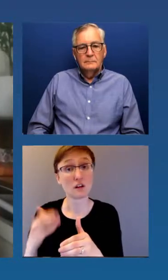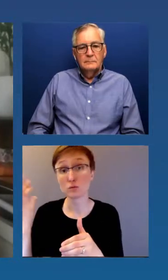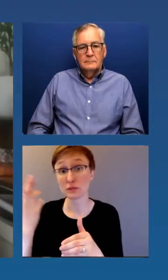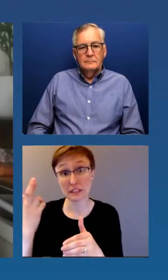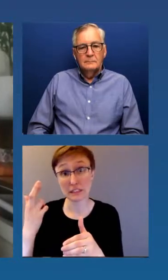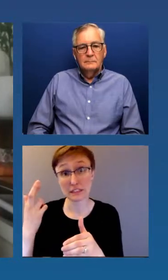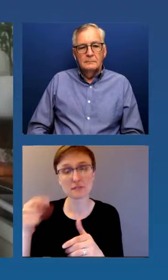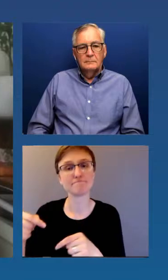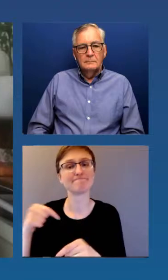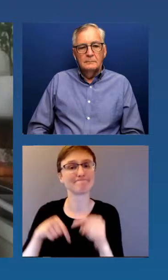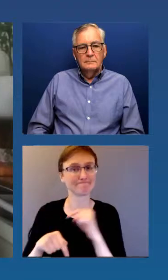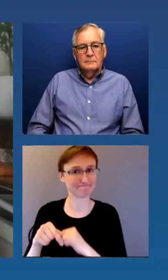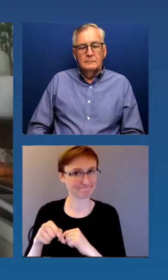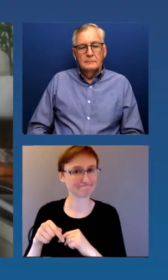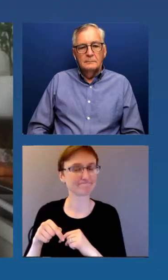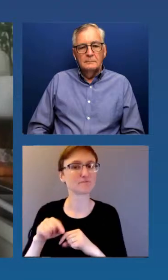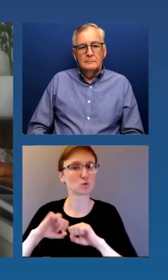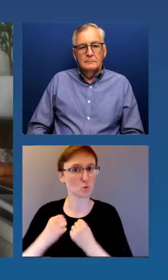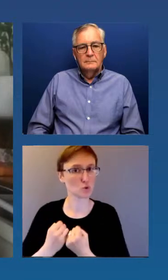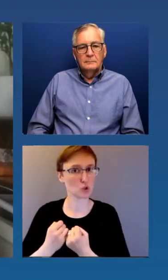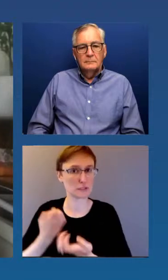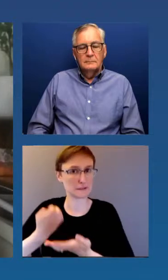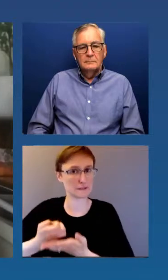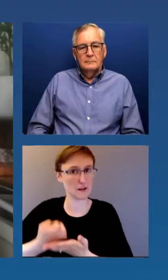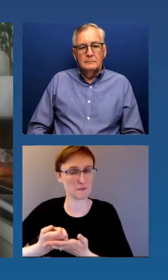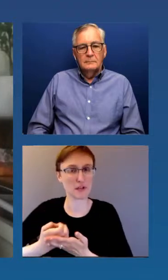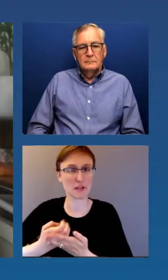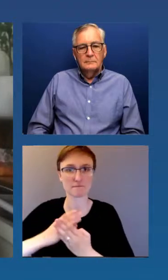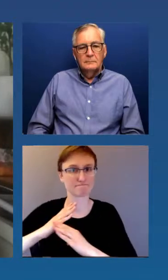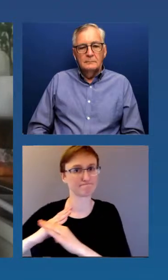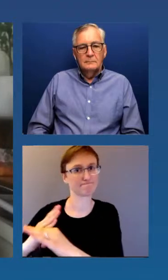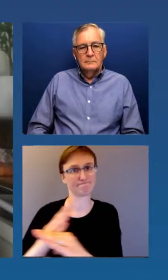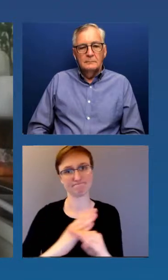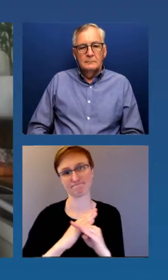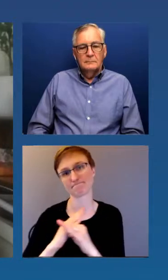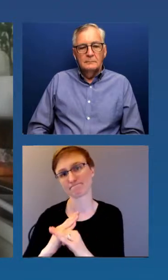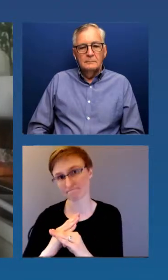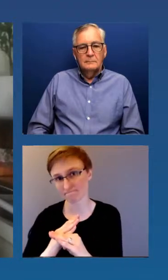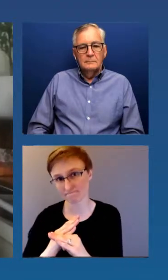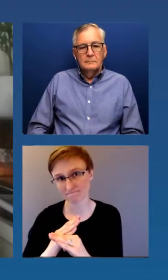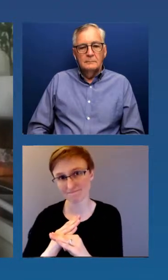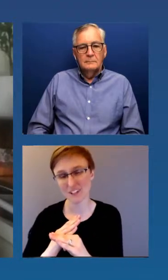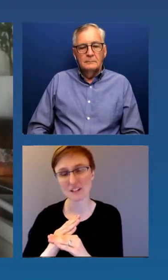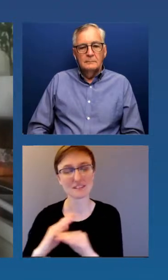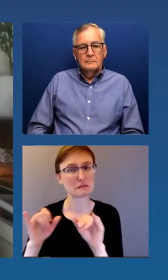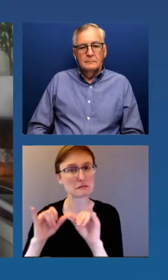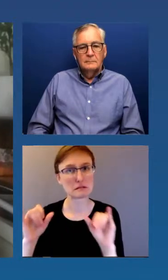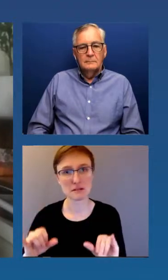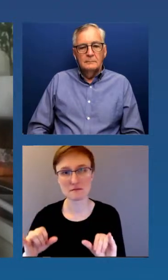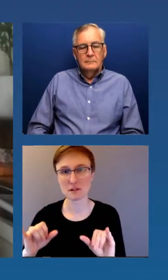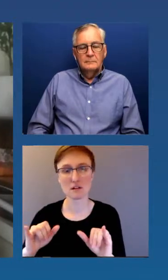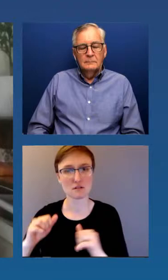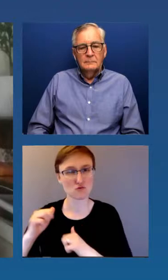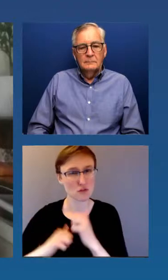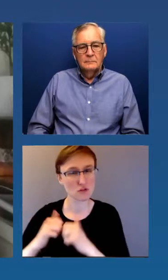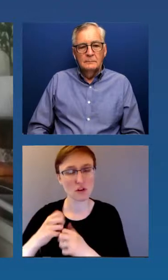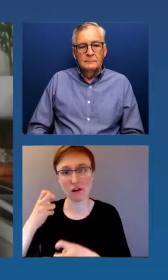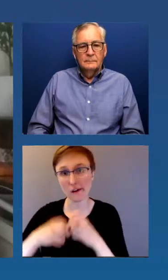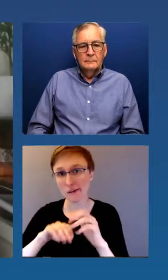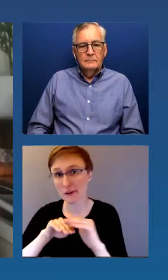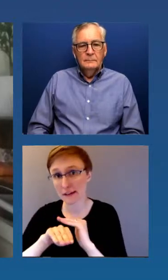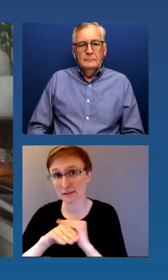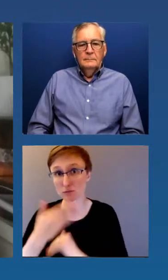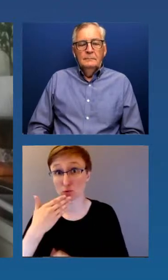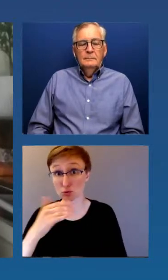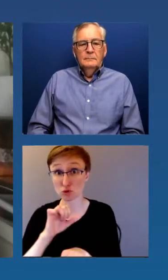economic inequities that create structural barriers for racialized populations to access good jobs, for which they are more than